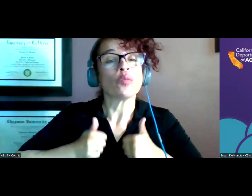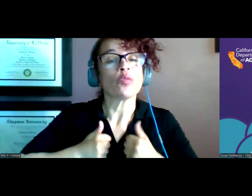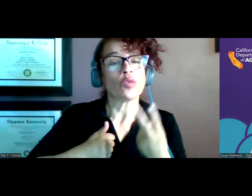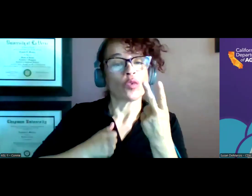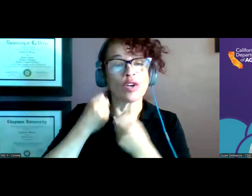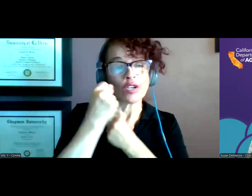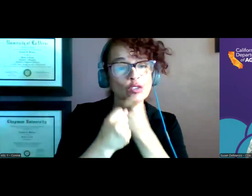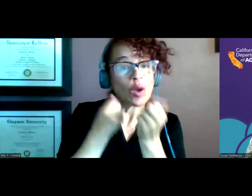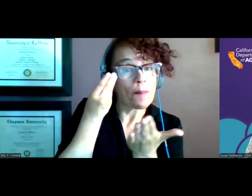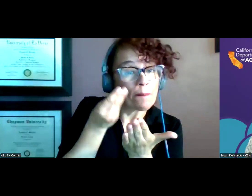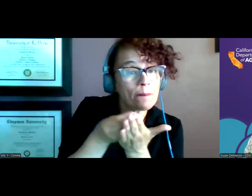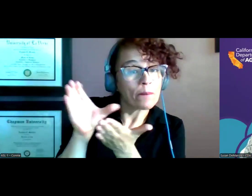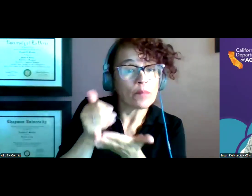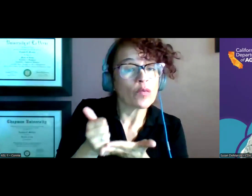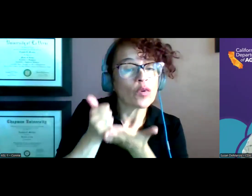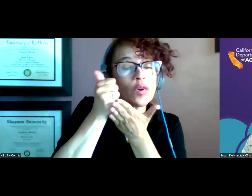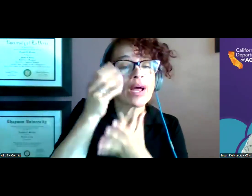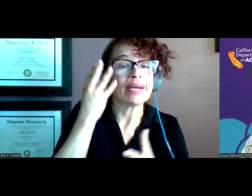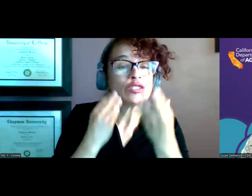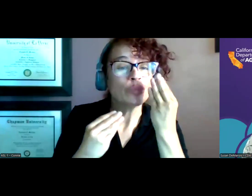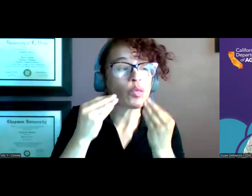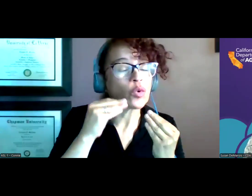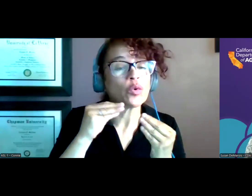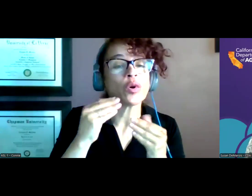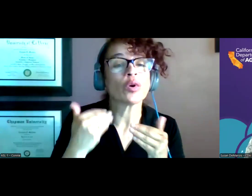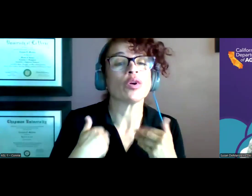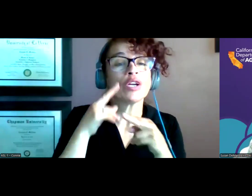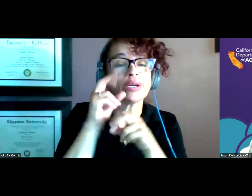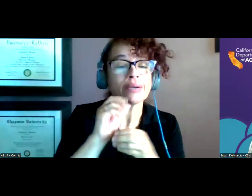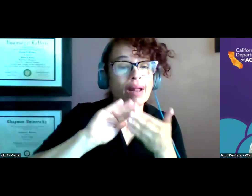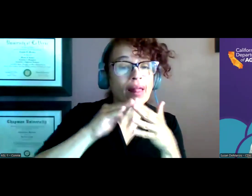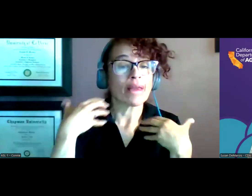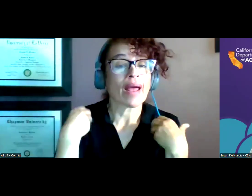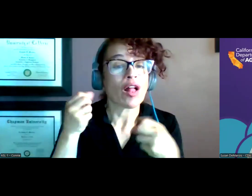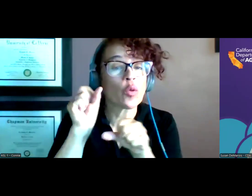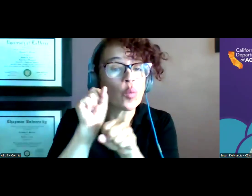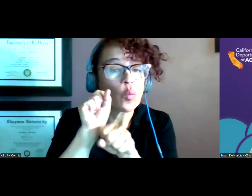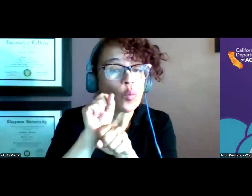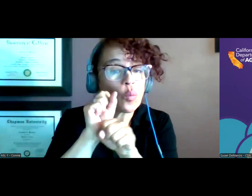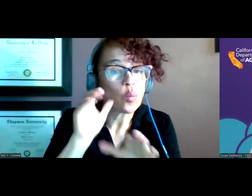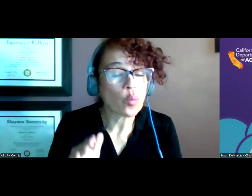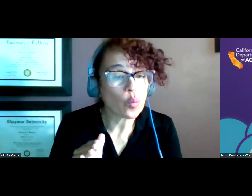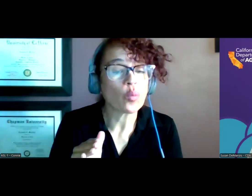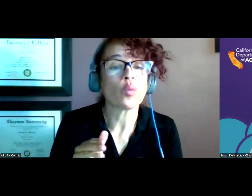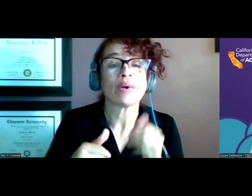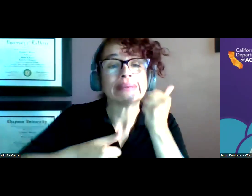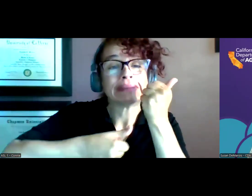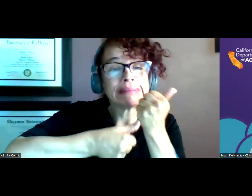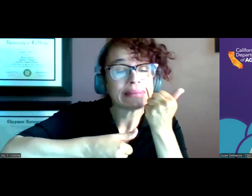2-year grant to help explore the use of community health workers in the